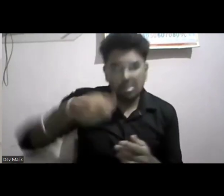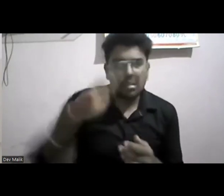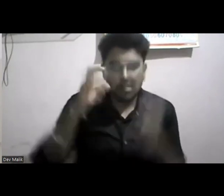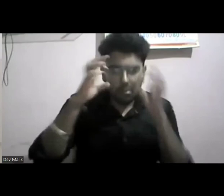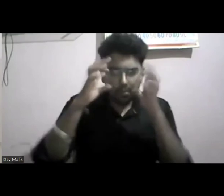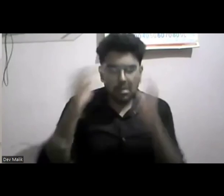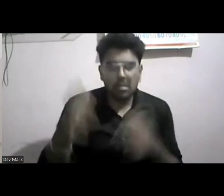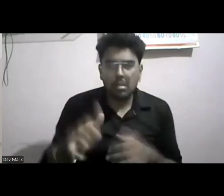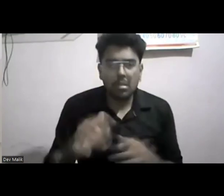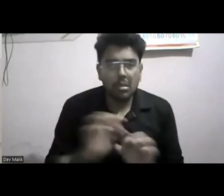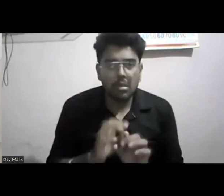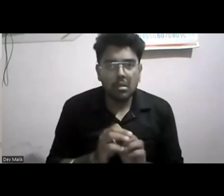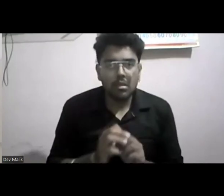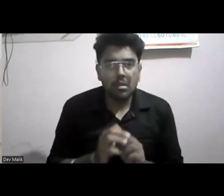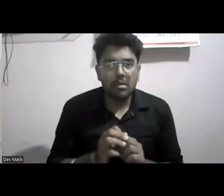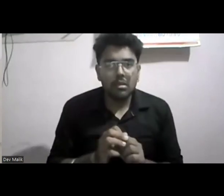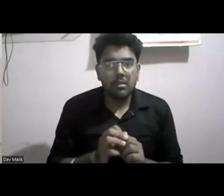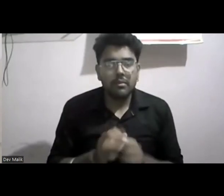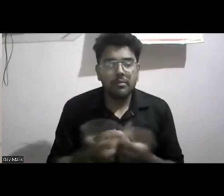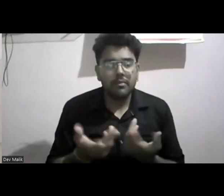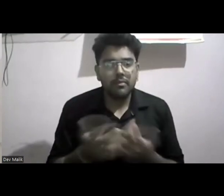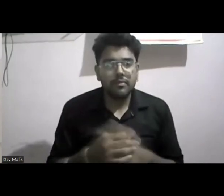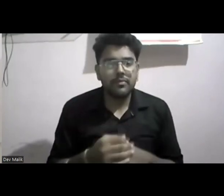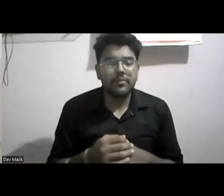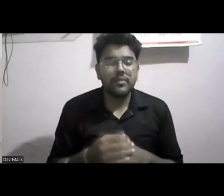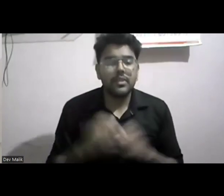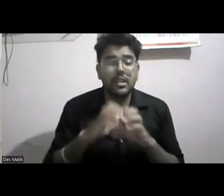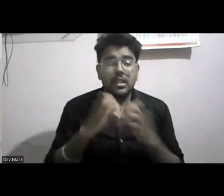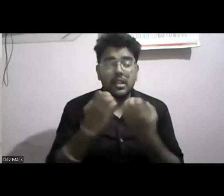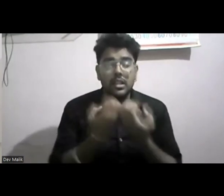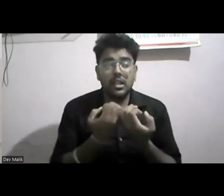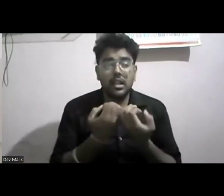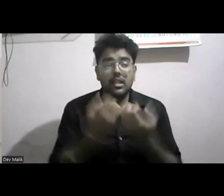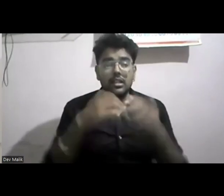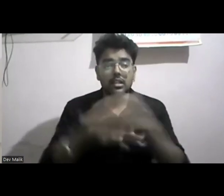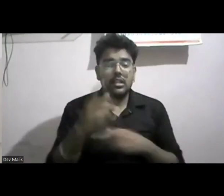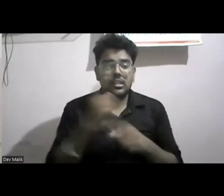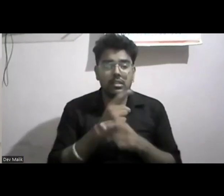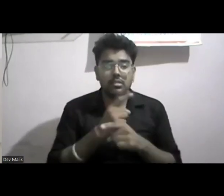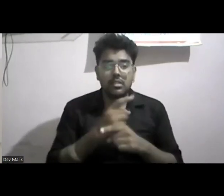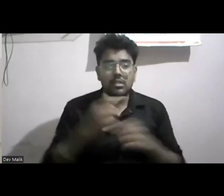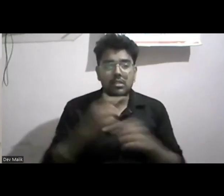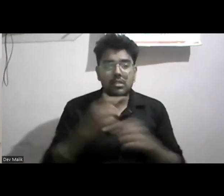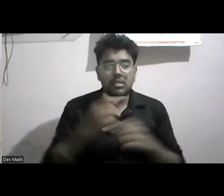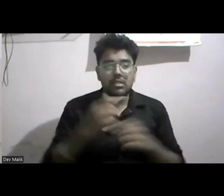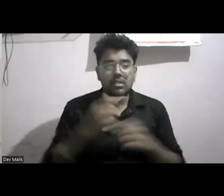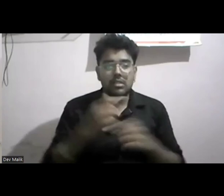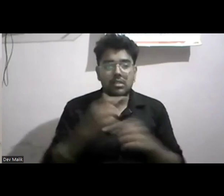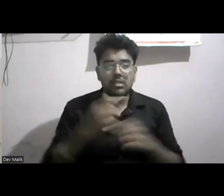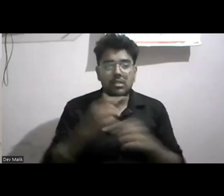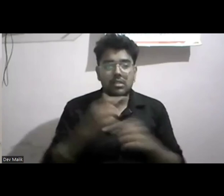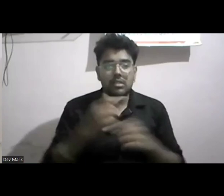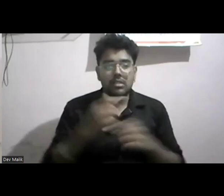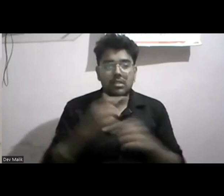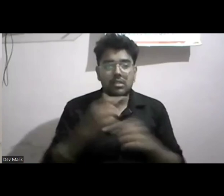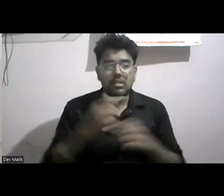teachers also make some kind of discrimination, but not in that kind, because when we see that